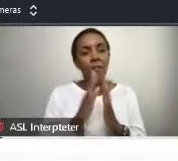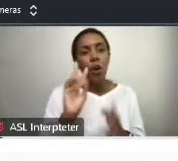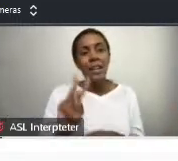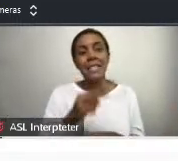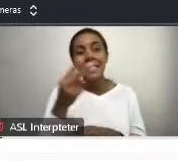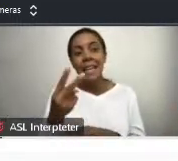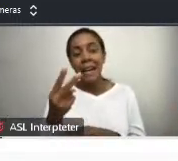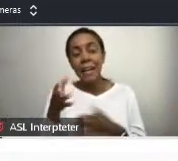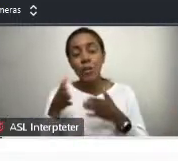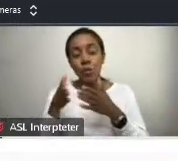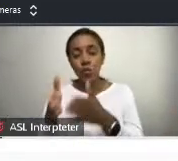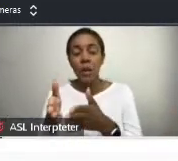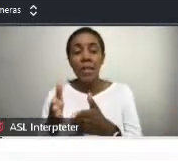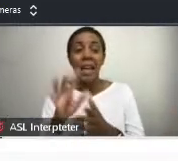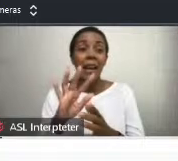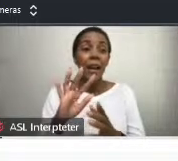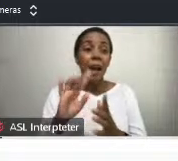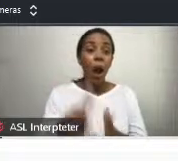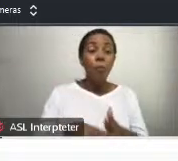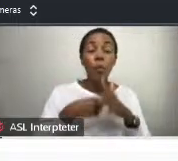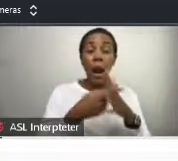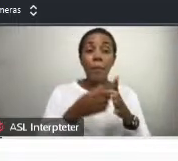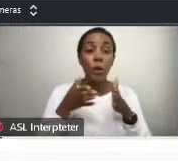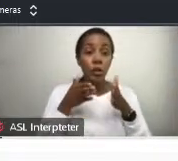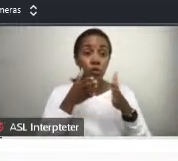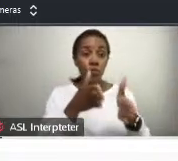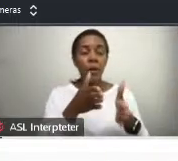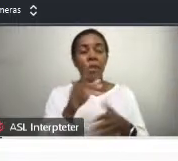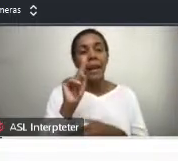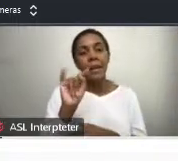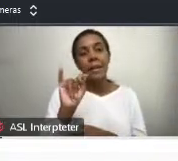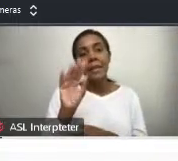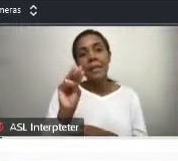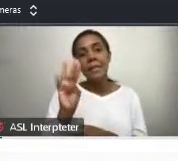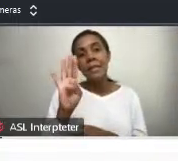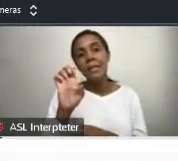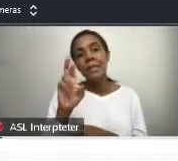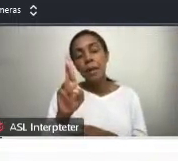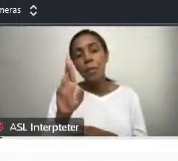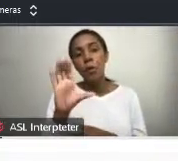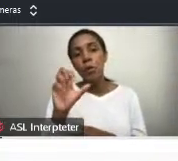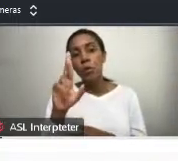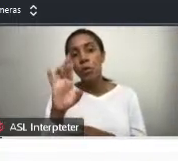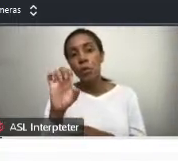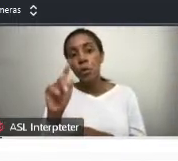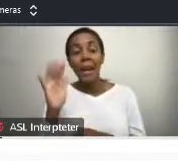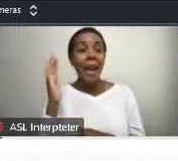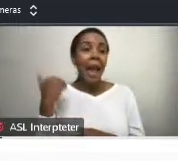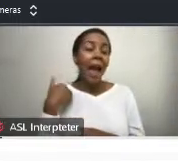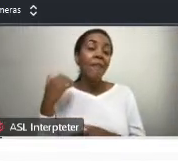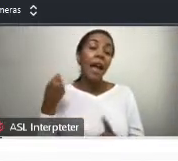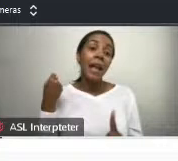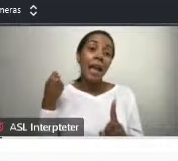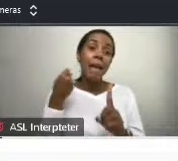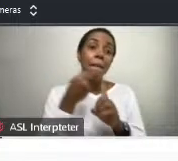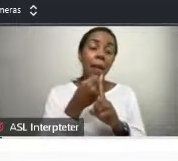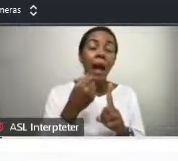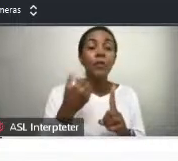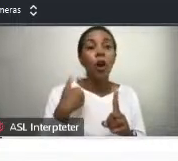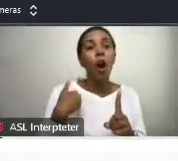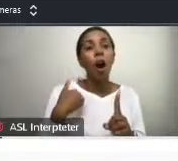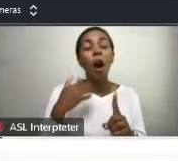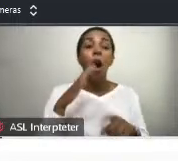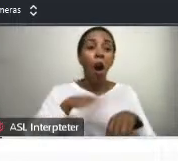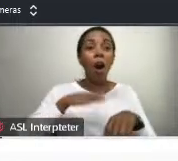feeder into like a main road like Timber Creek, it has a much larger impact on the health and vibrancy of other streets because traffic